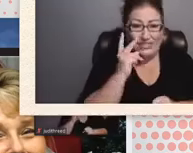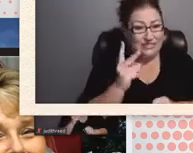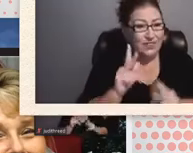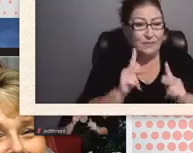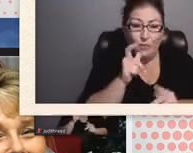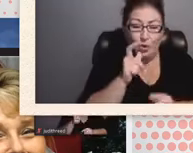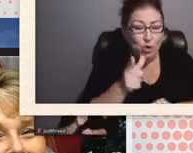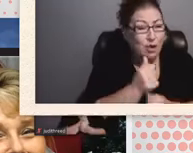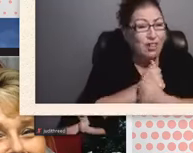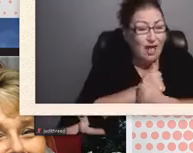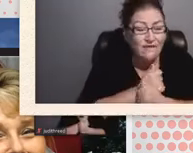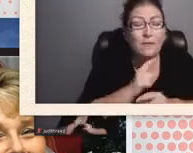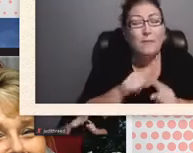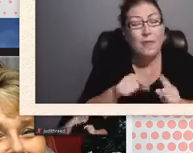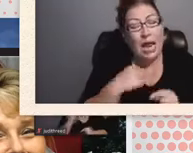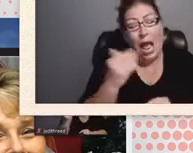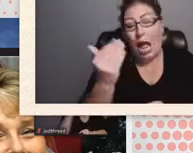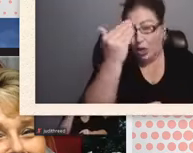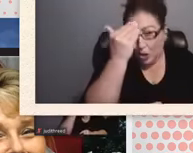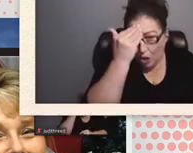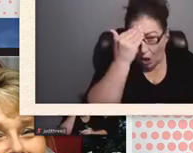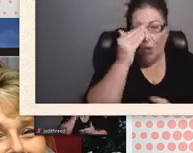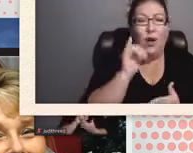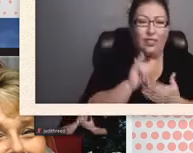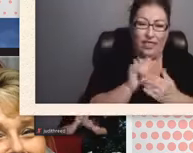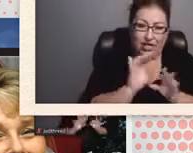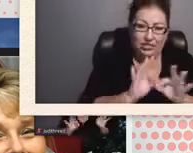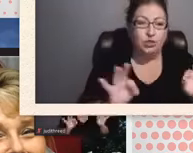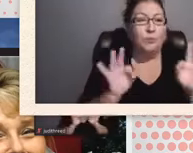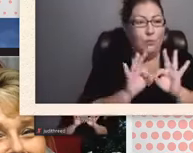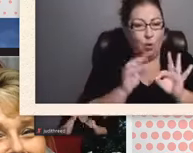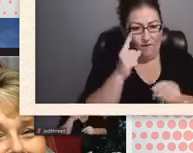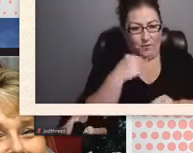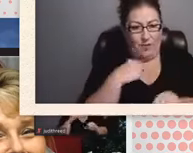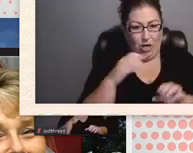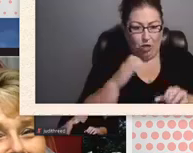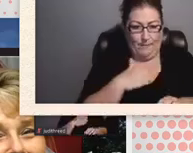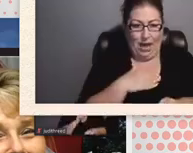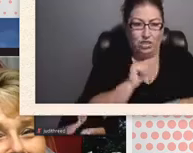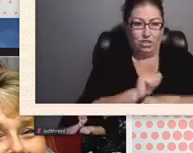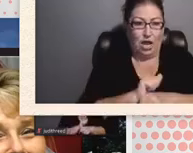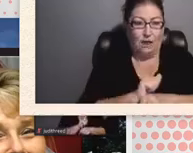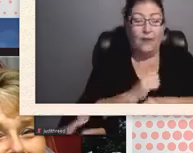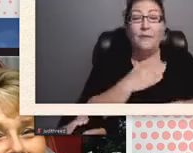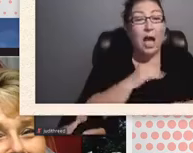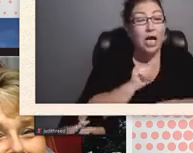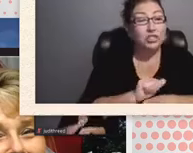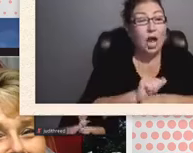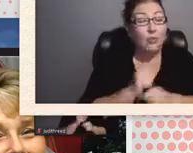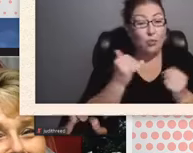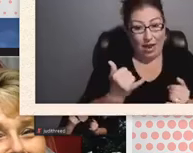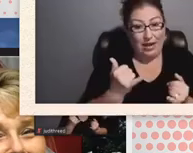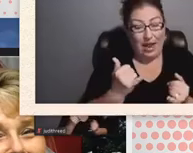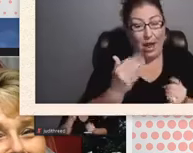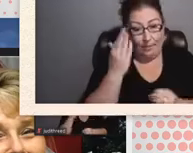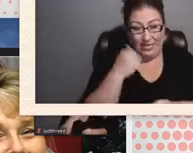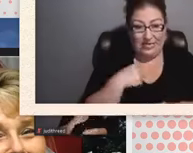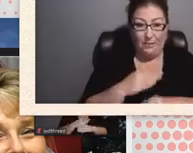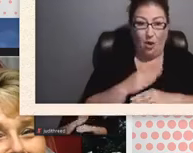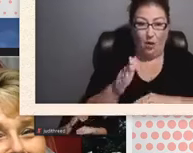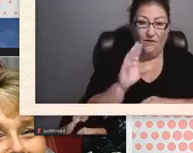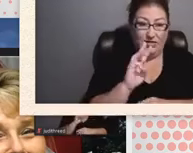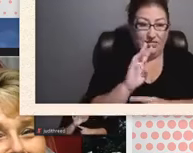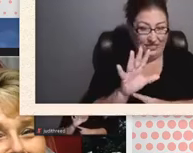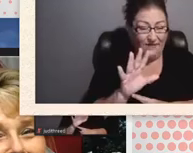But I know that it is important for me to do my job, and my job right now, because I'm over 65 and